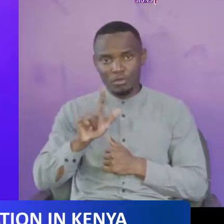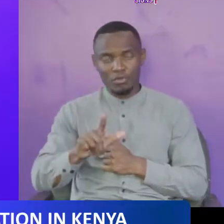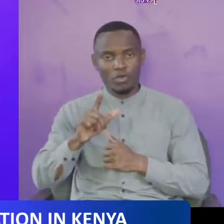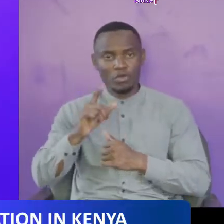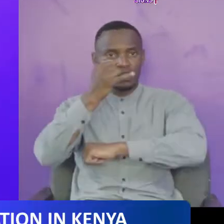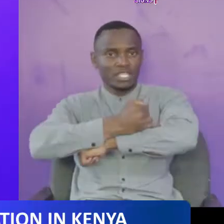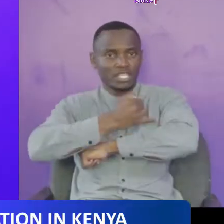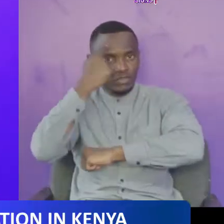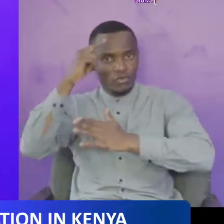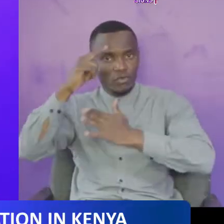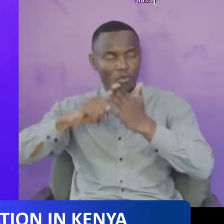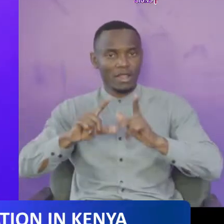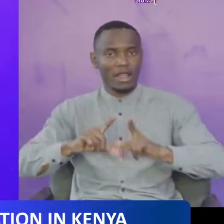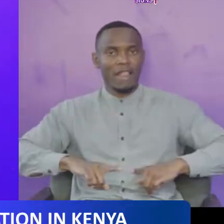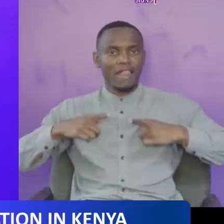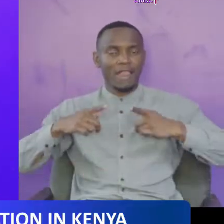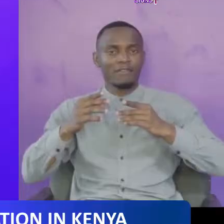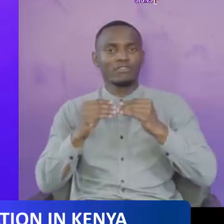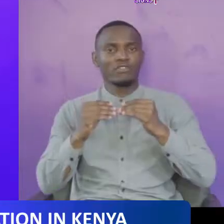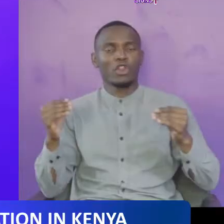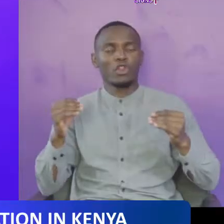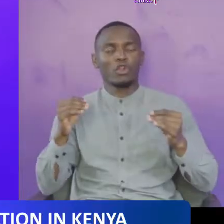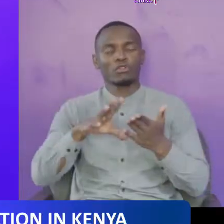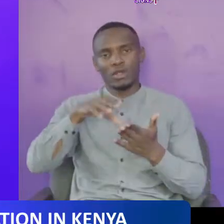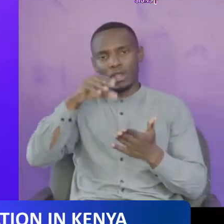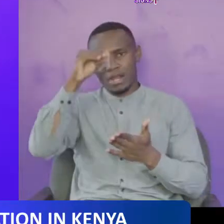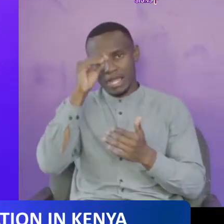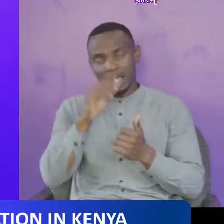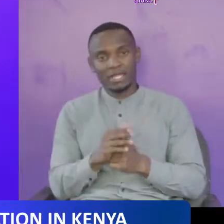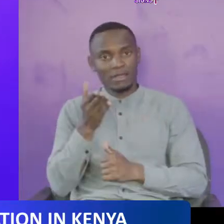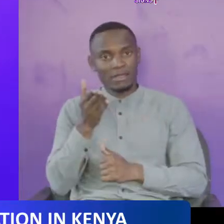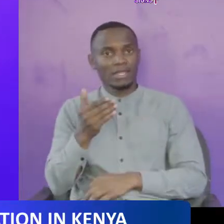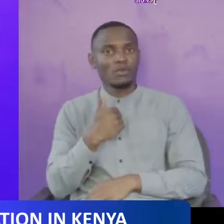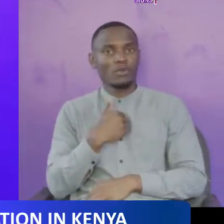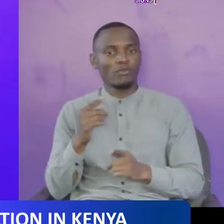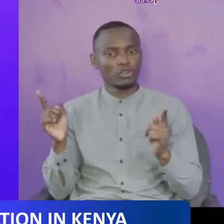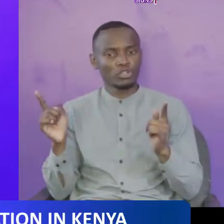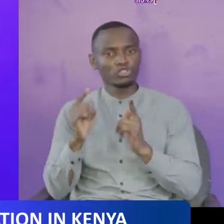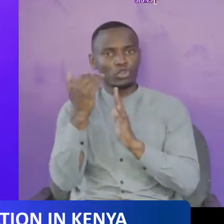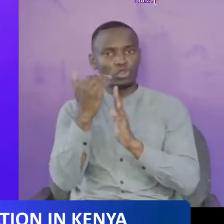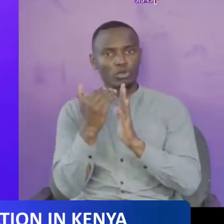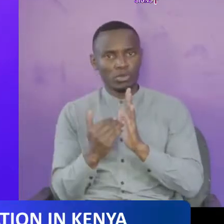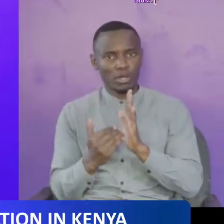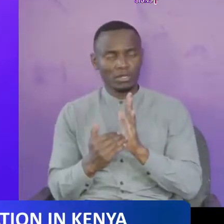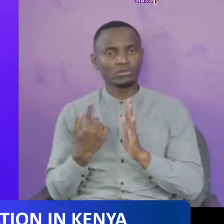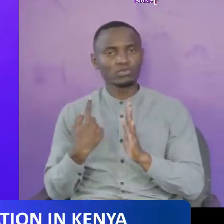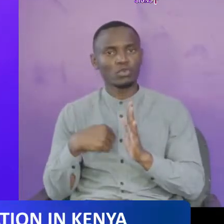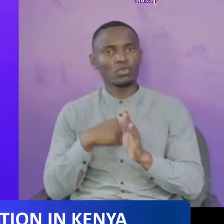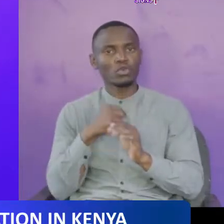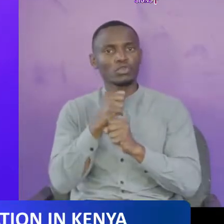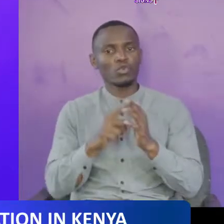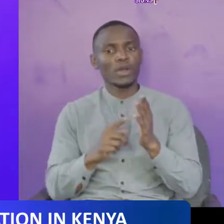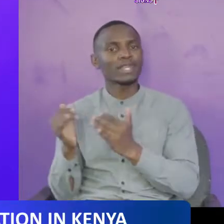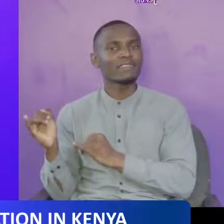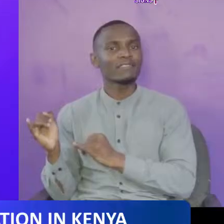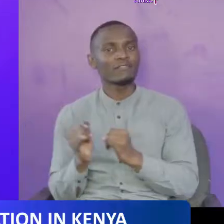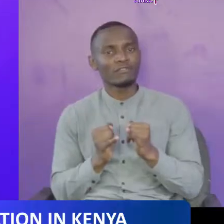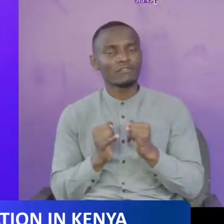we give like short programs. And we invite, we do invite like head teachers.